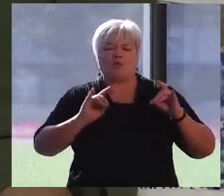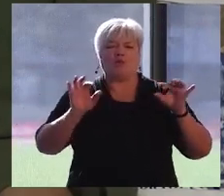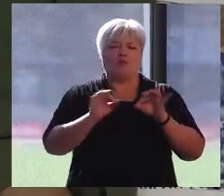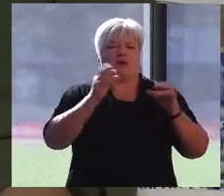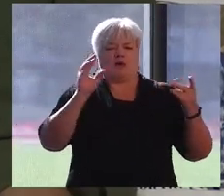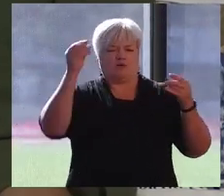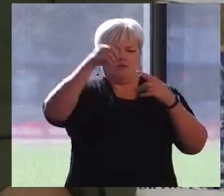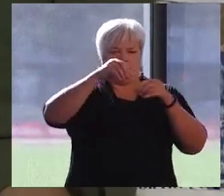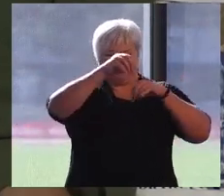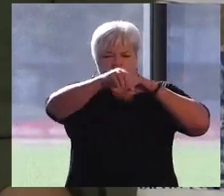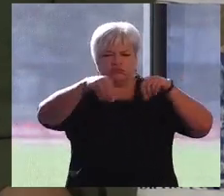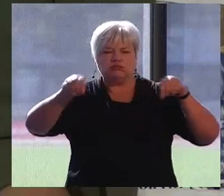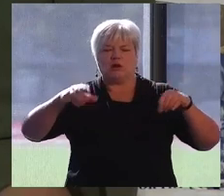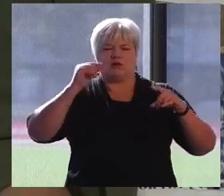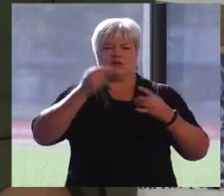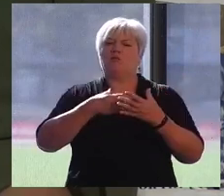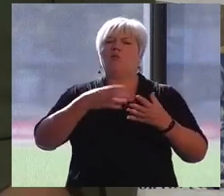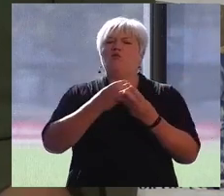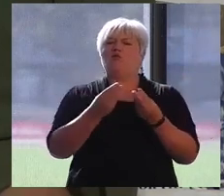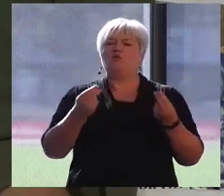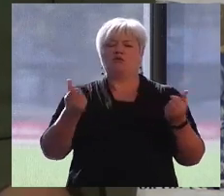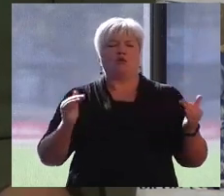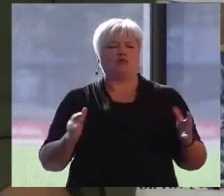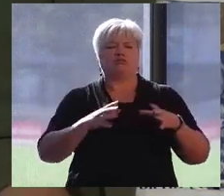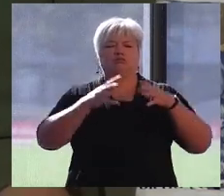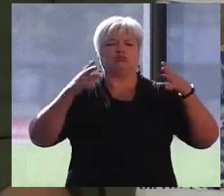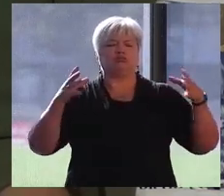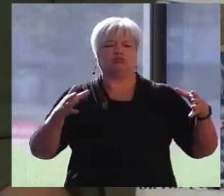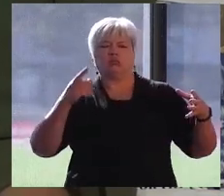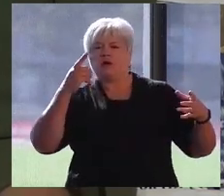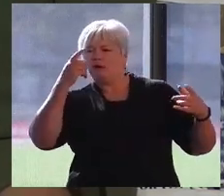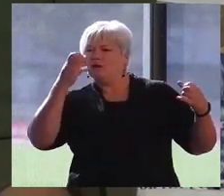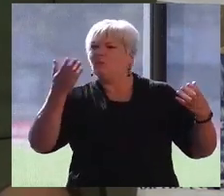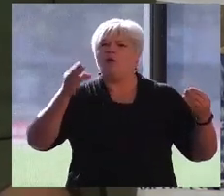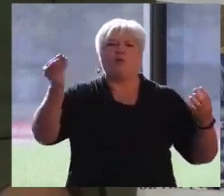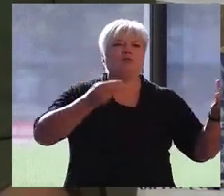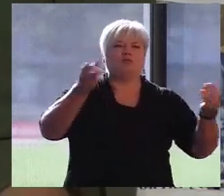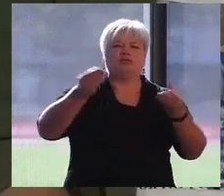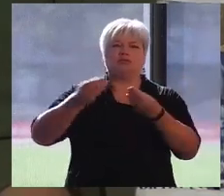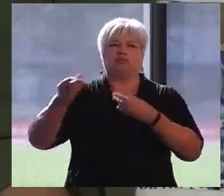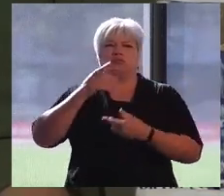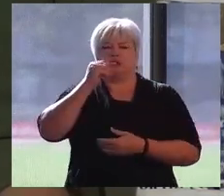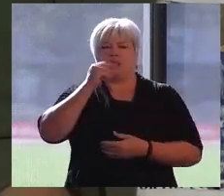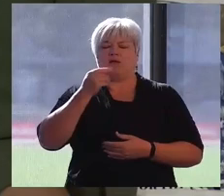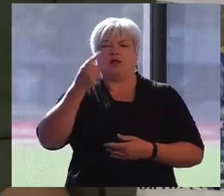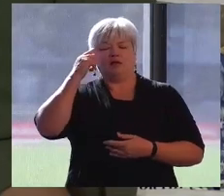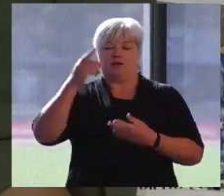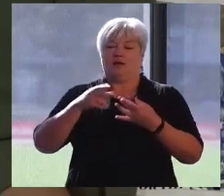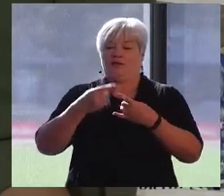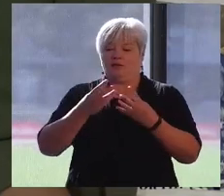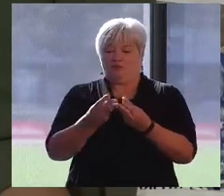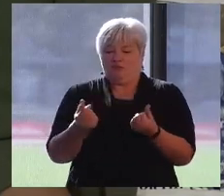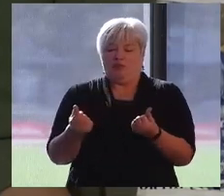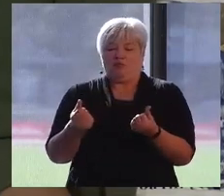resource levels and you can start to be creative as to where they need to come from. And I think that's the other piece, is resources can't all come